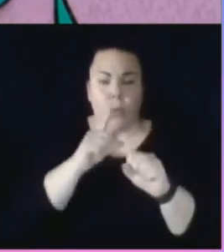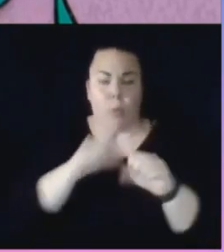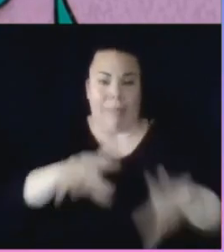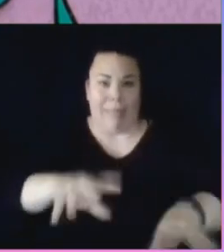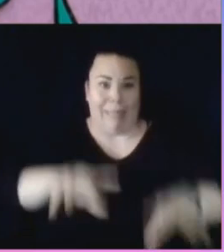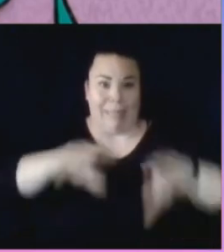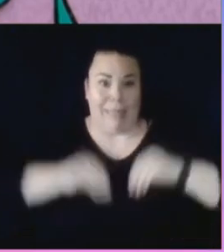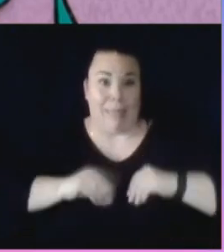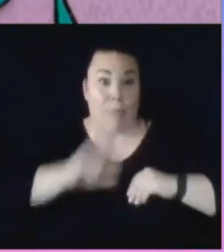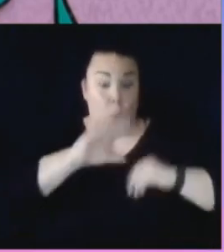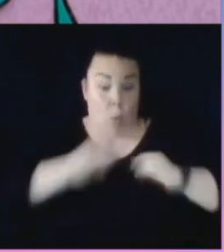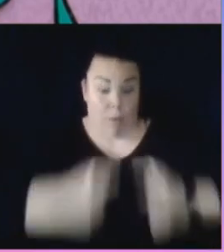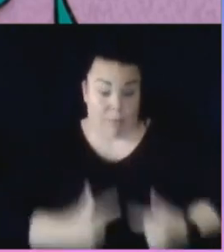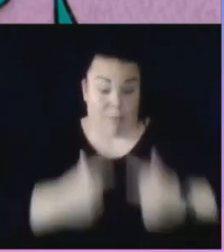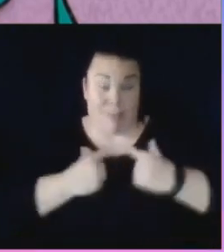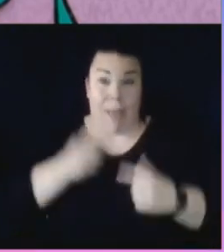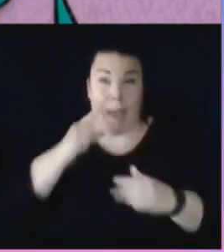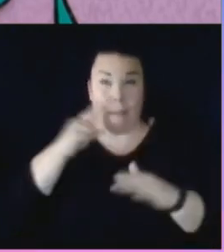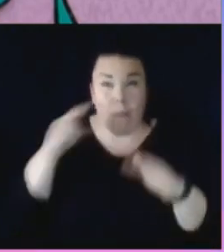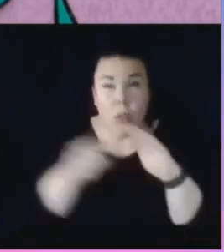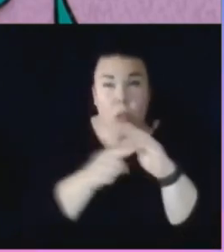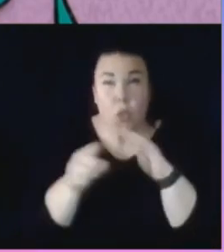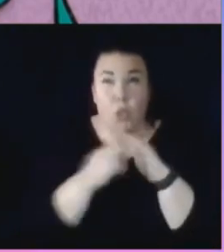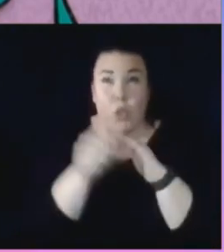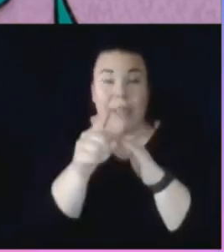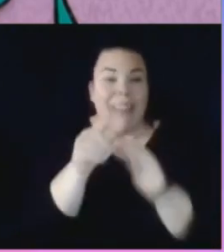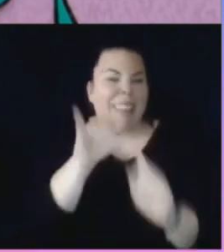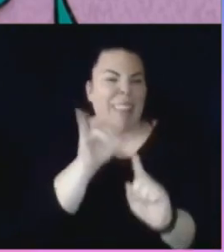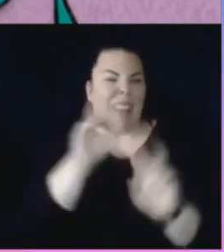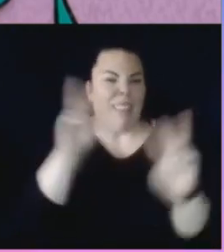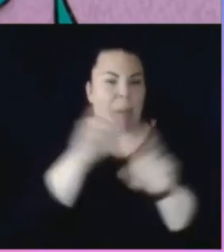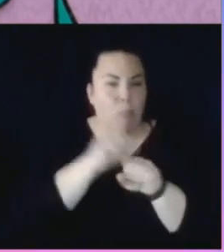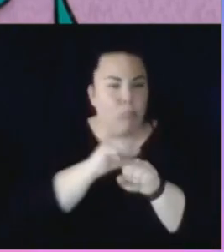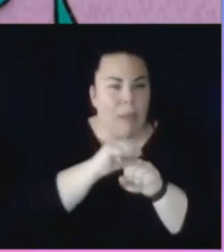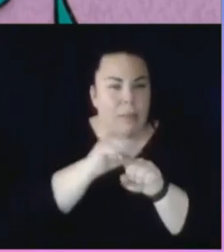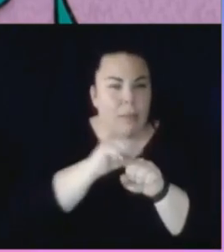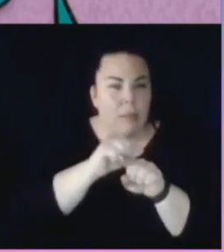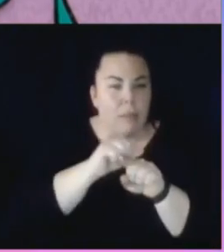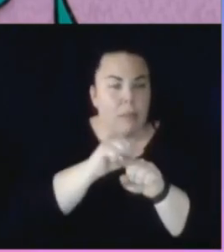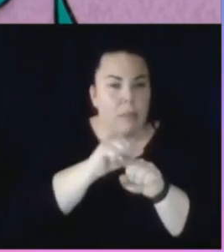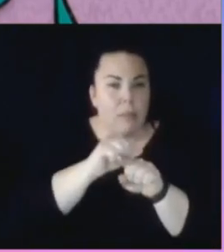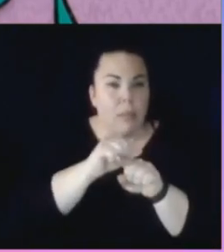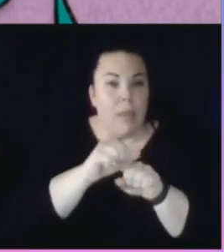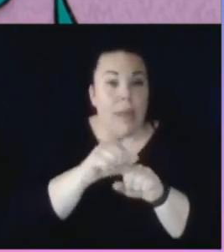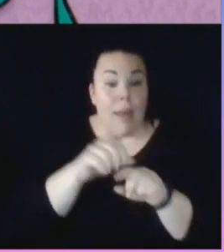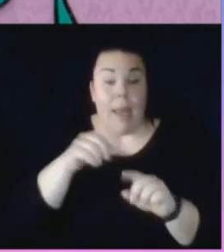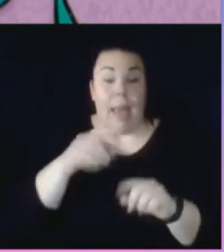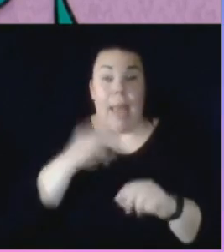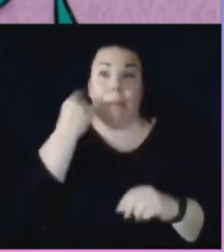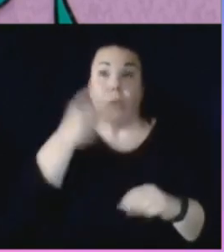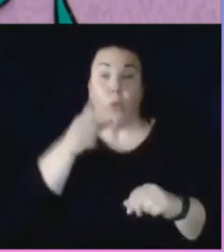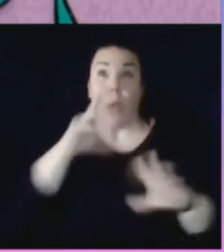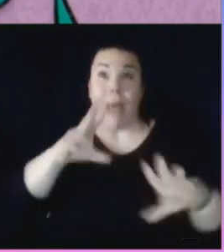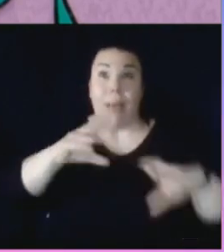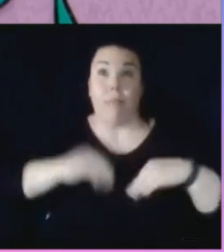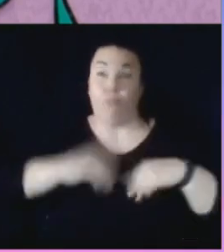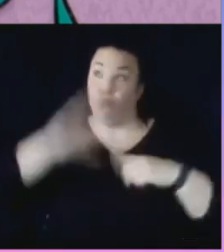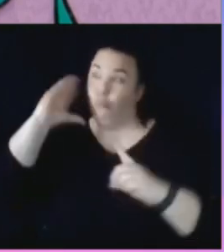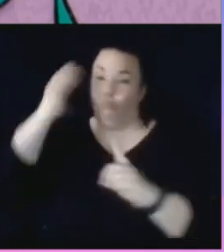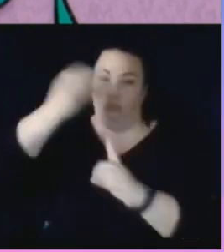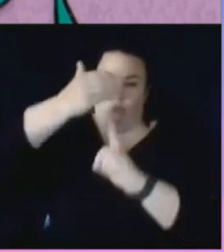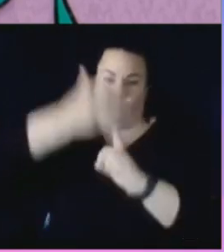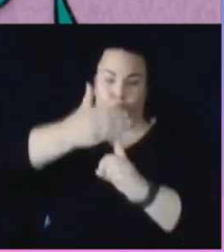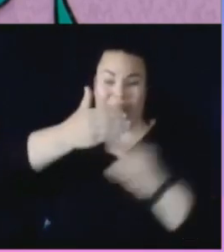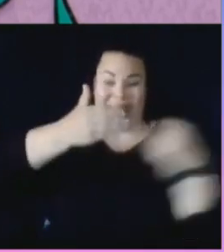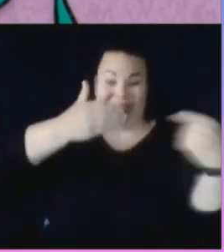your creative practice and recognizing that embodiment is actually how you're bringing art to the world every day. And this is the legacy we come